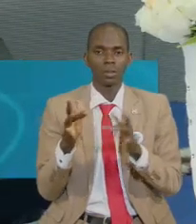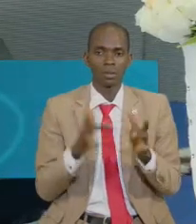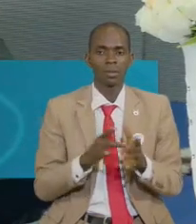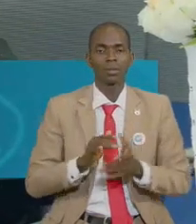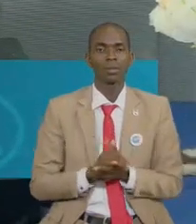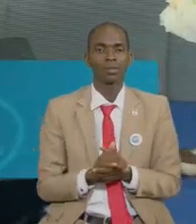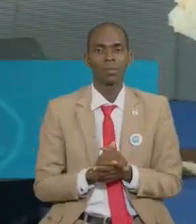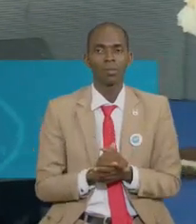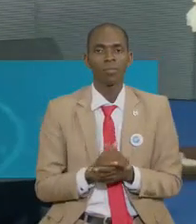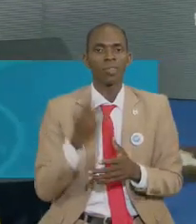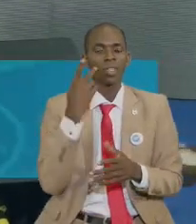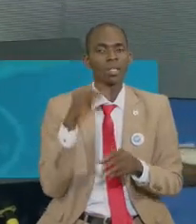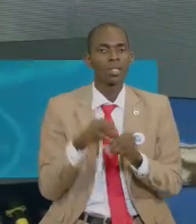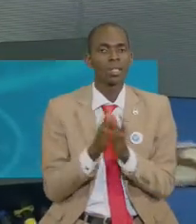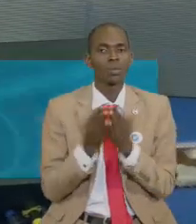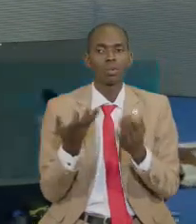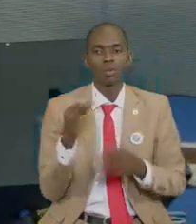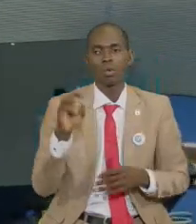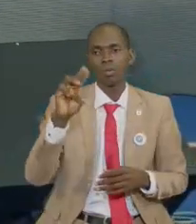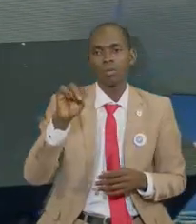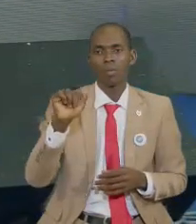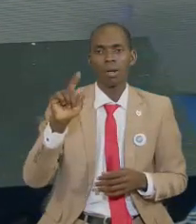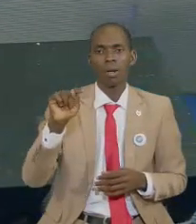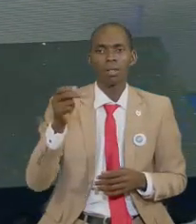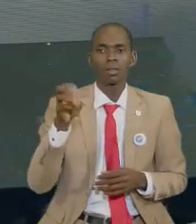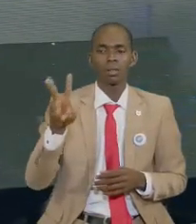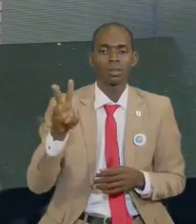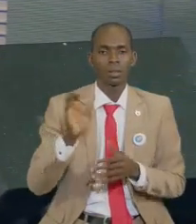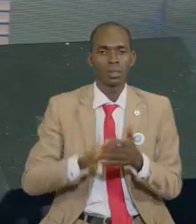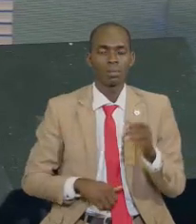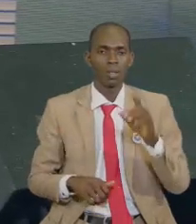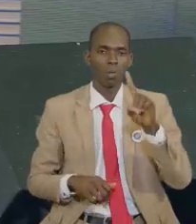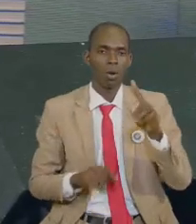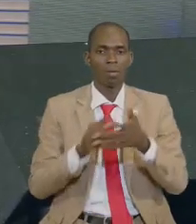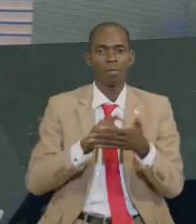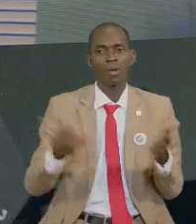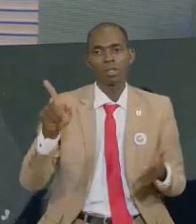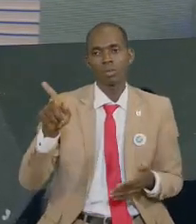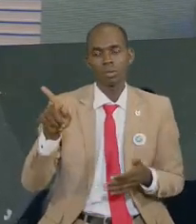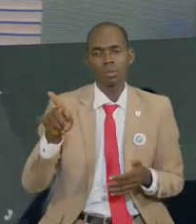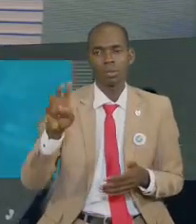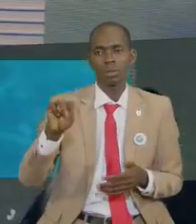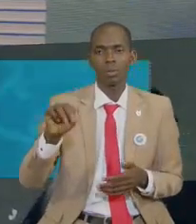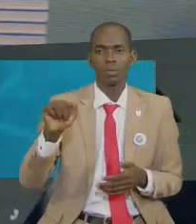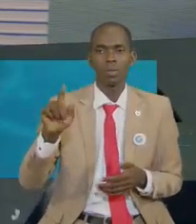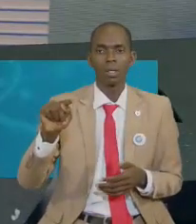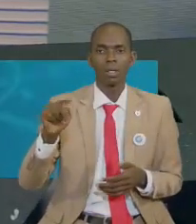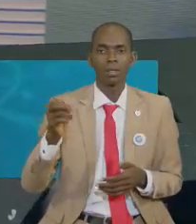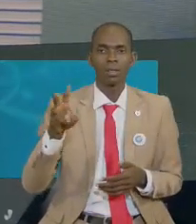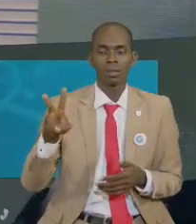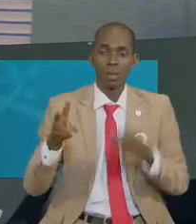Look at Matthew chapter 1, verse 21. Matthew chapter 1, verse